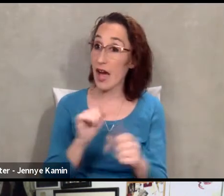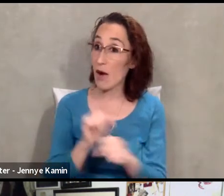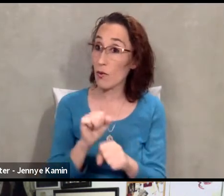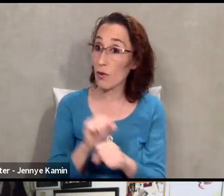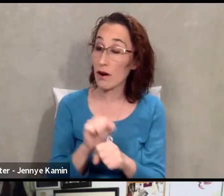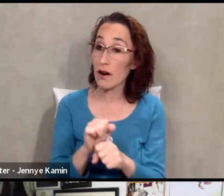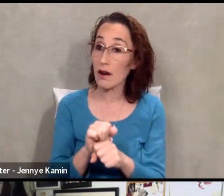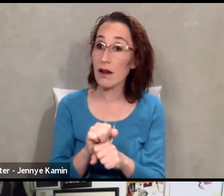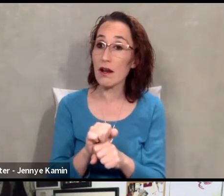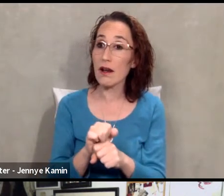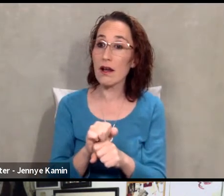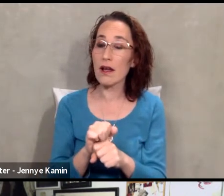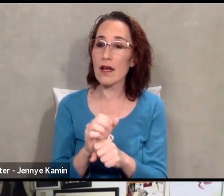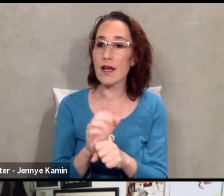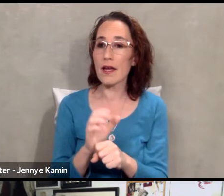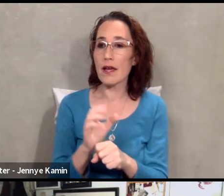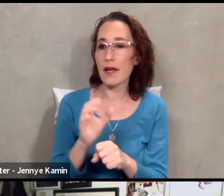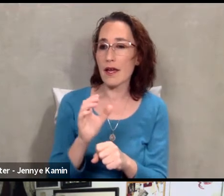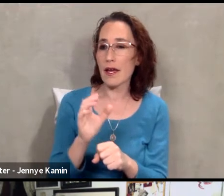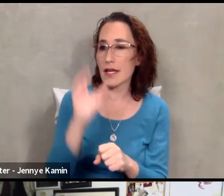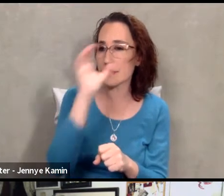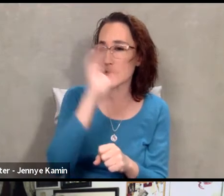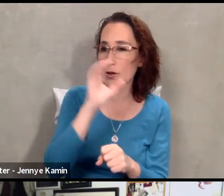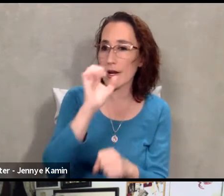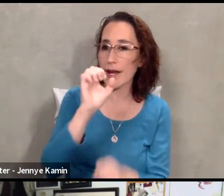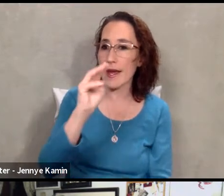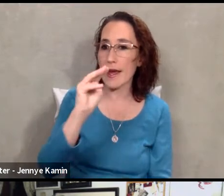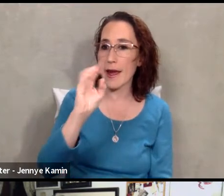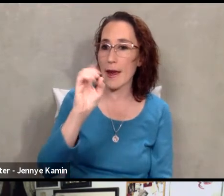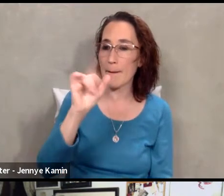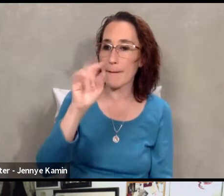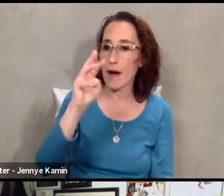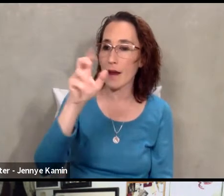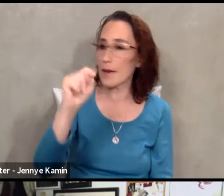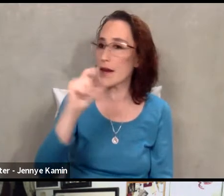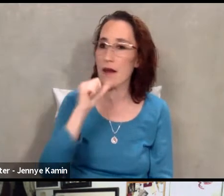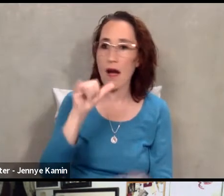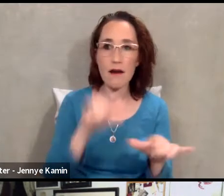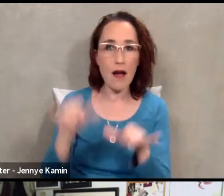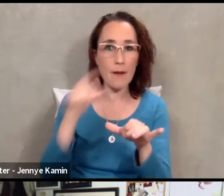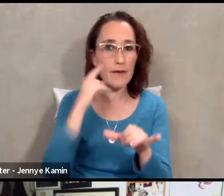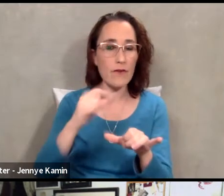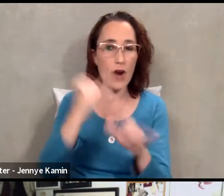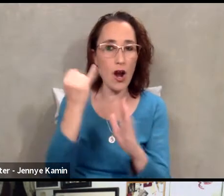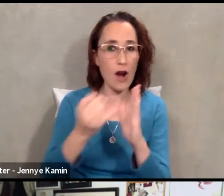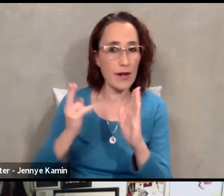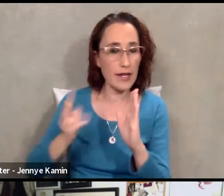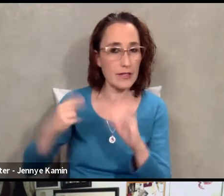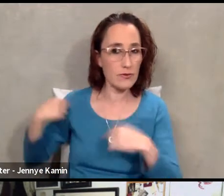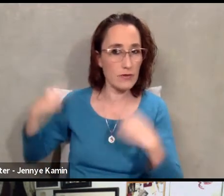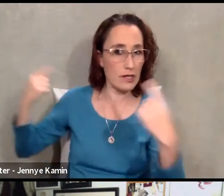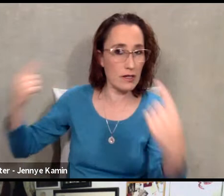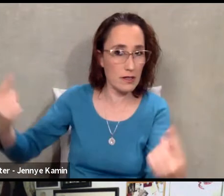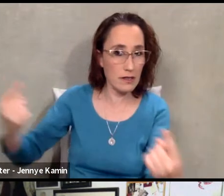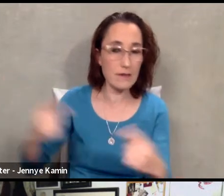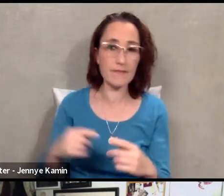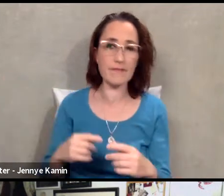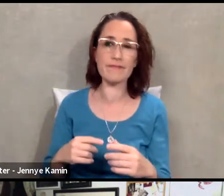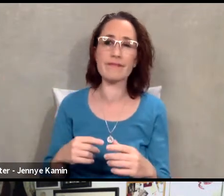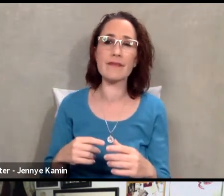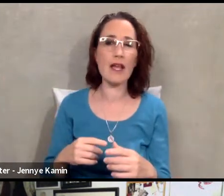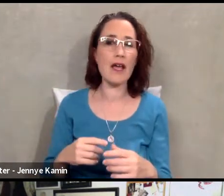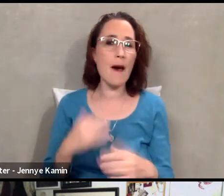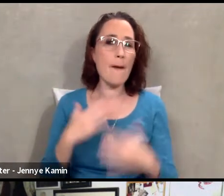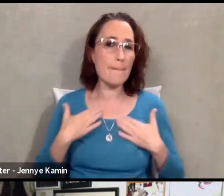the kind of embodiment that you didn't see in art history very much, people who were very different. I